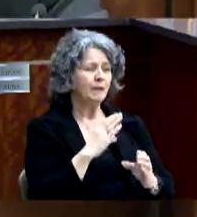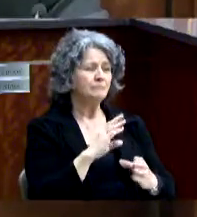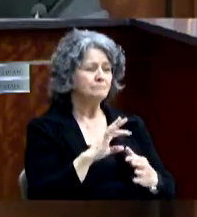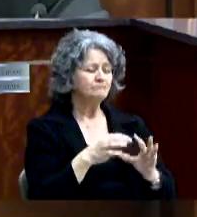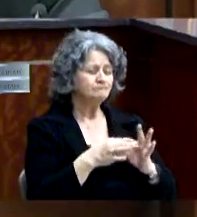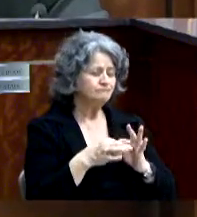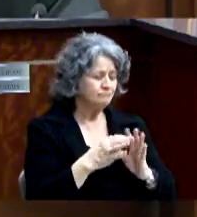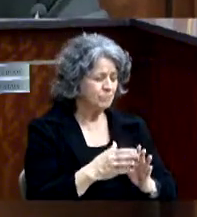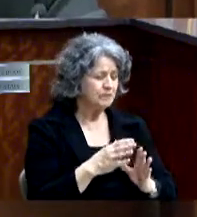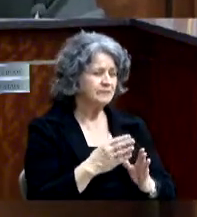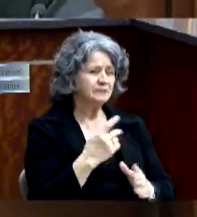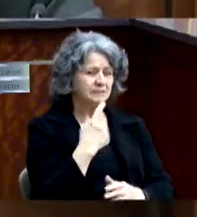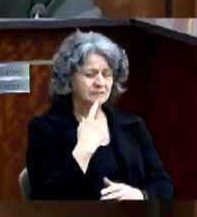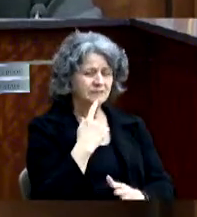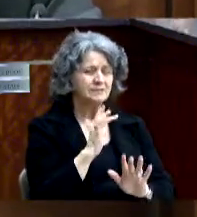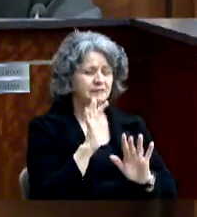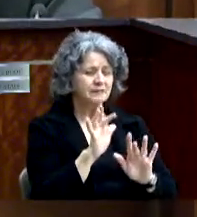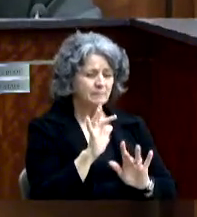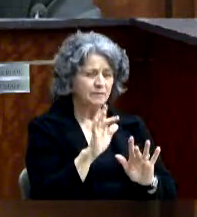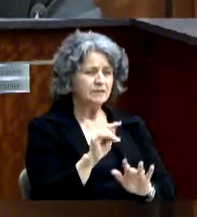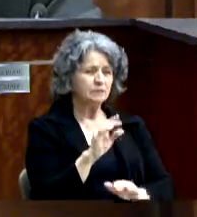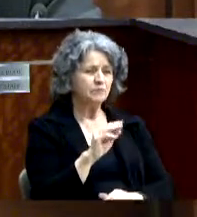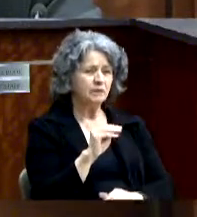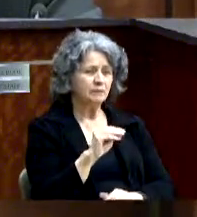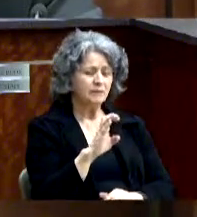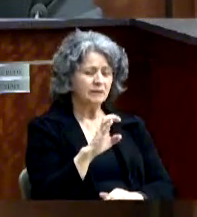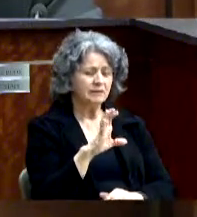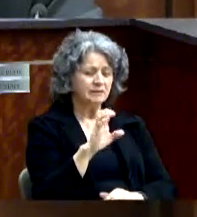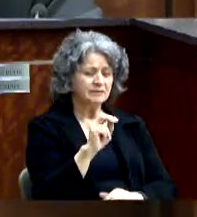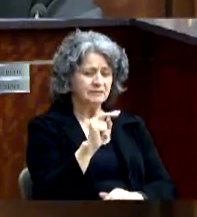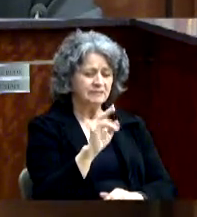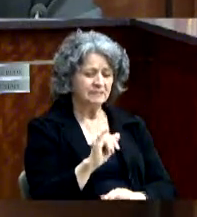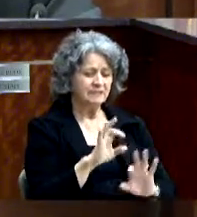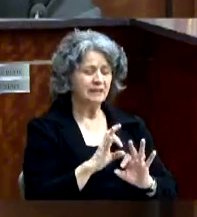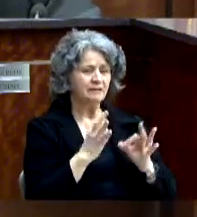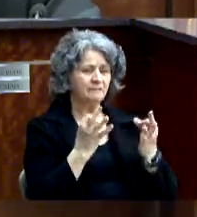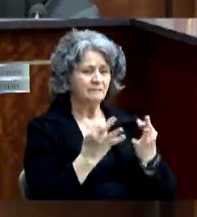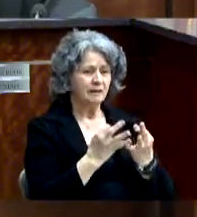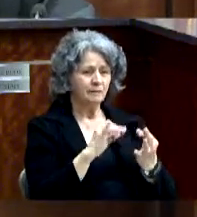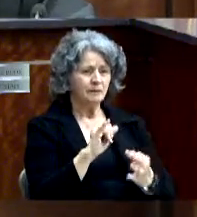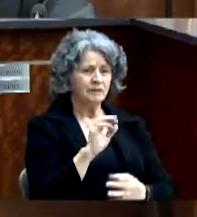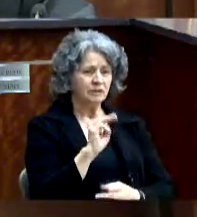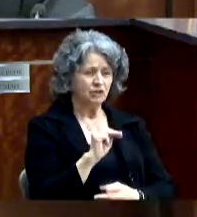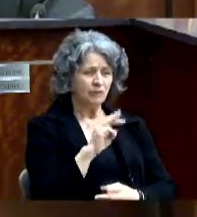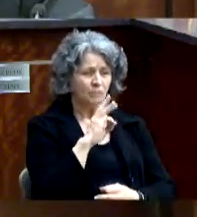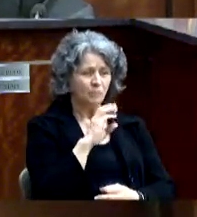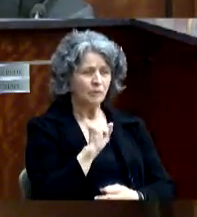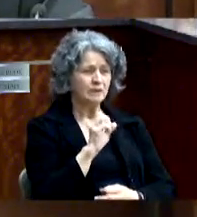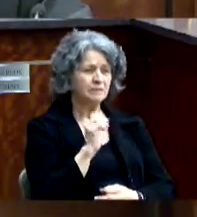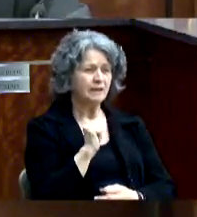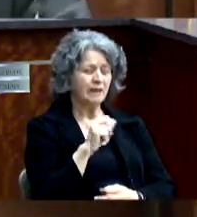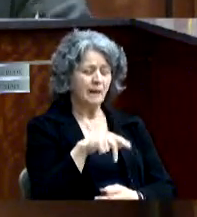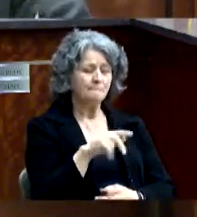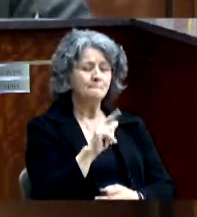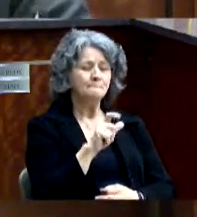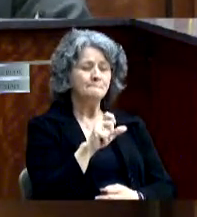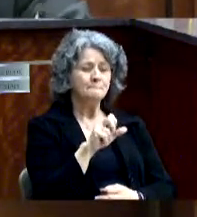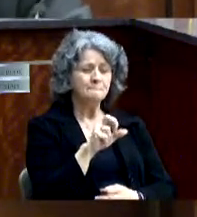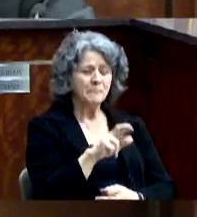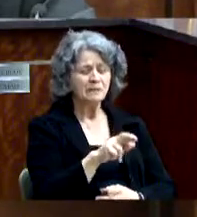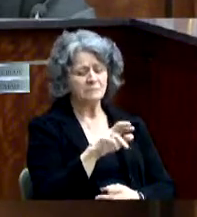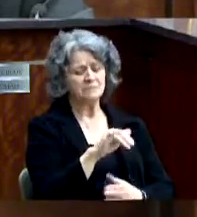extending condolences to the McSeany family. Jim McSeany was a pillar in this community, and